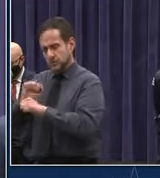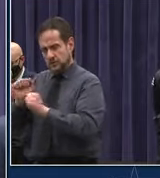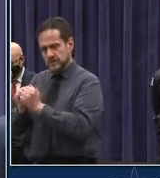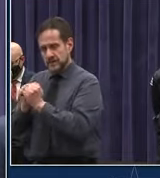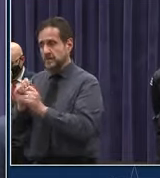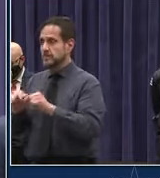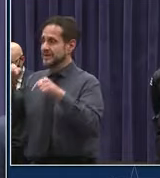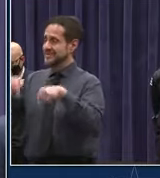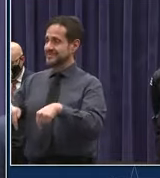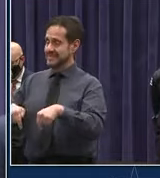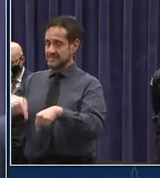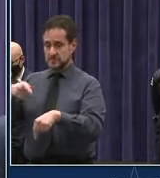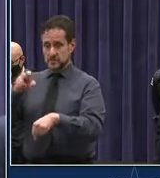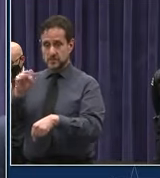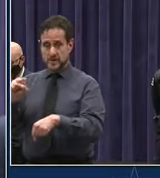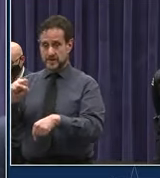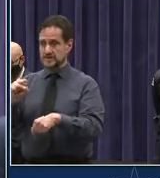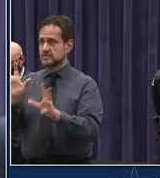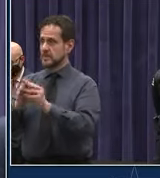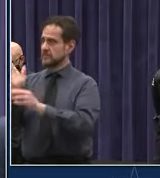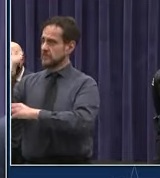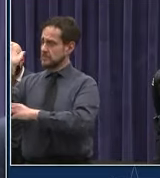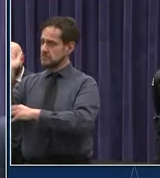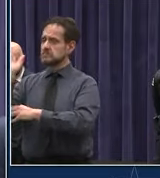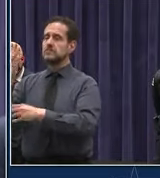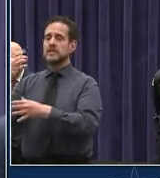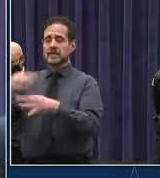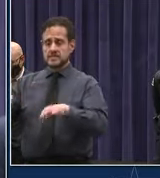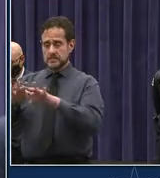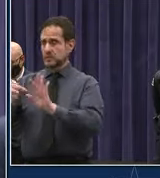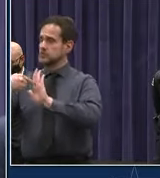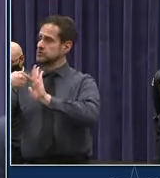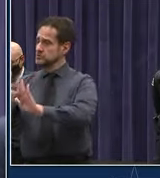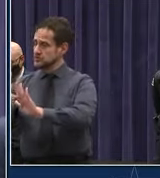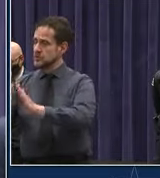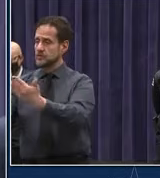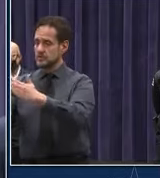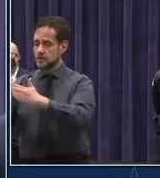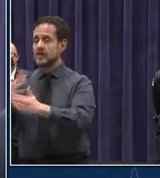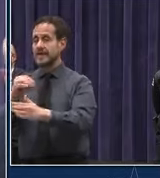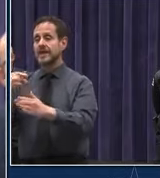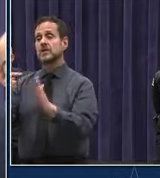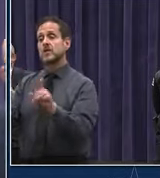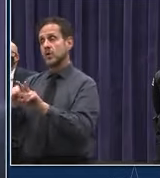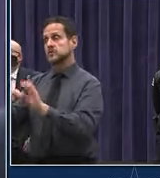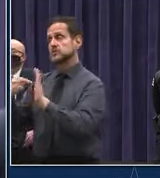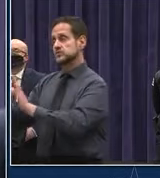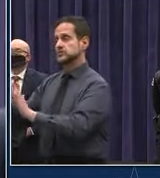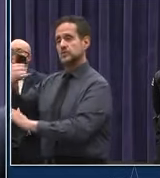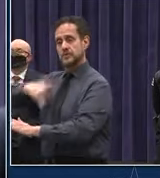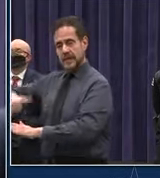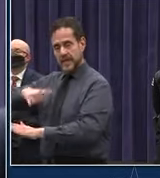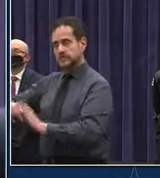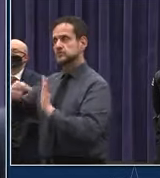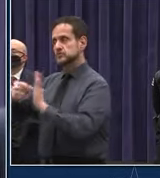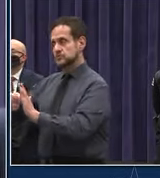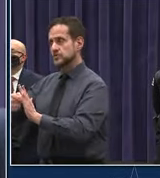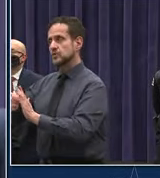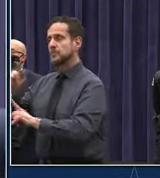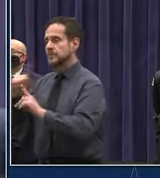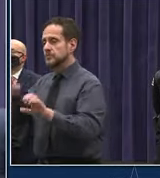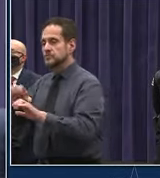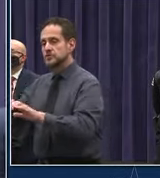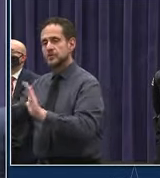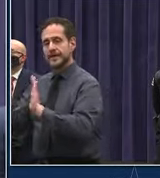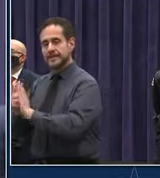us with information to break this case. So if the community can come together in unique